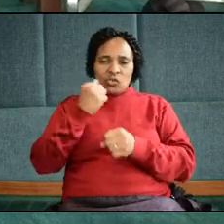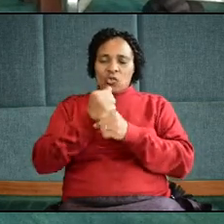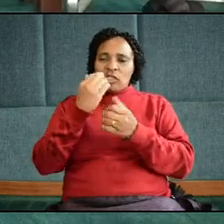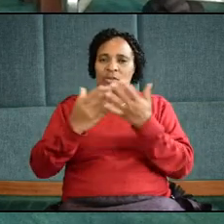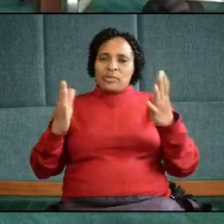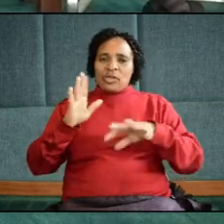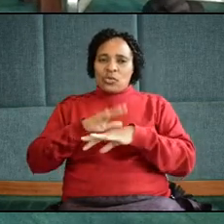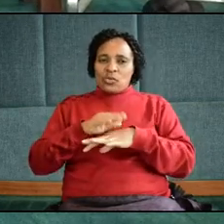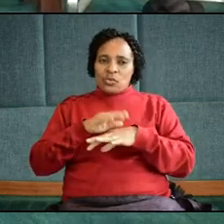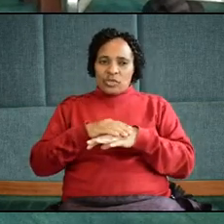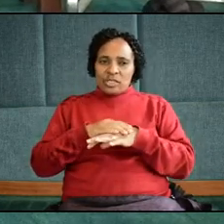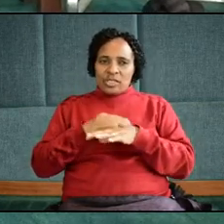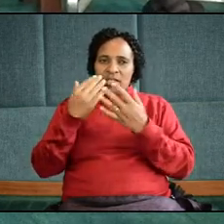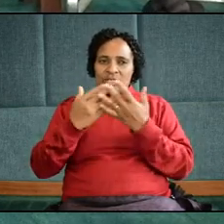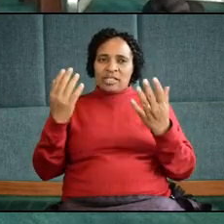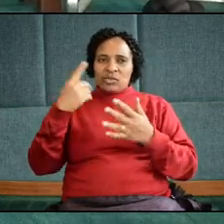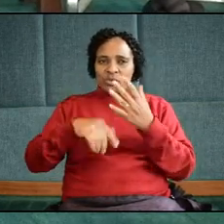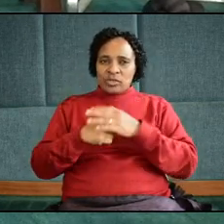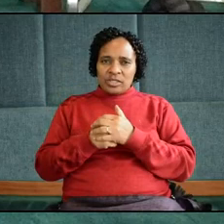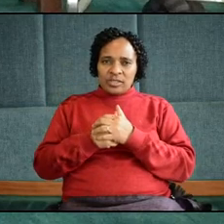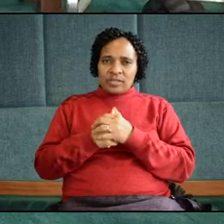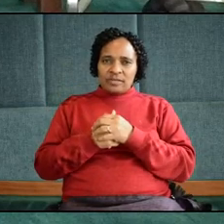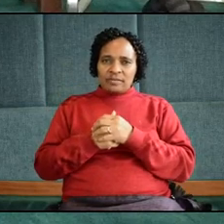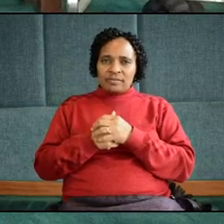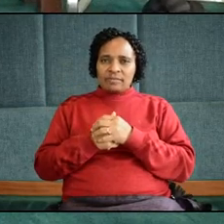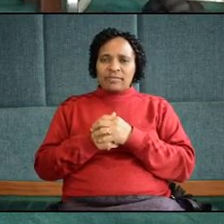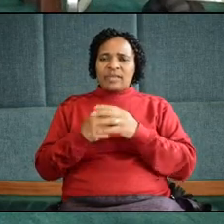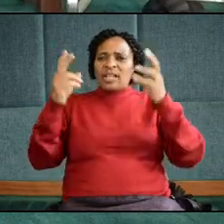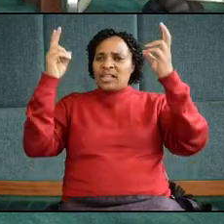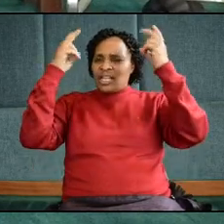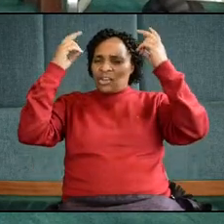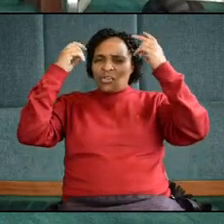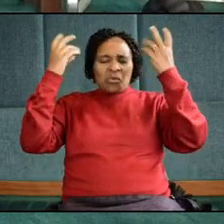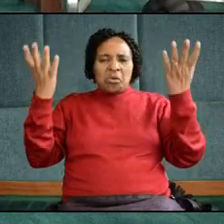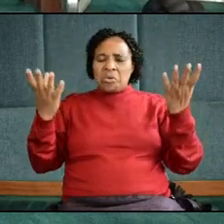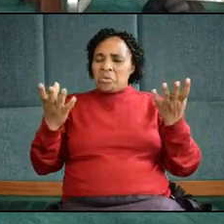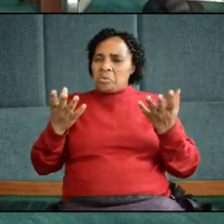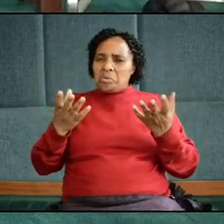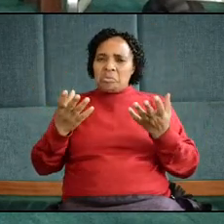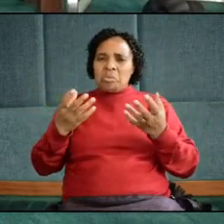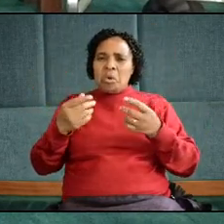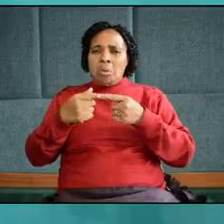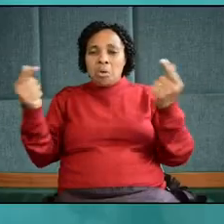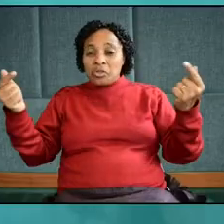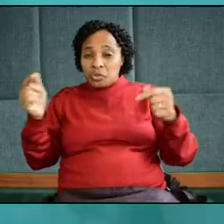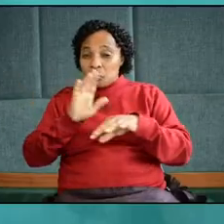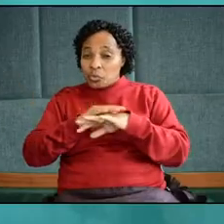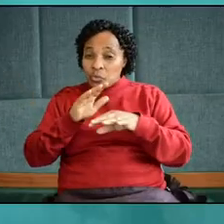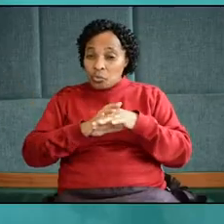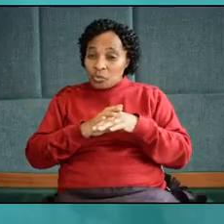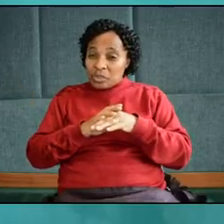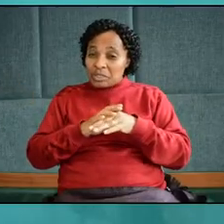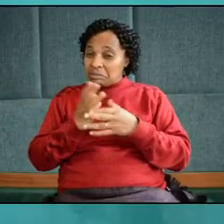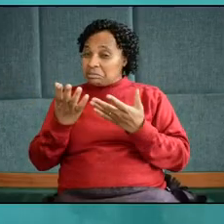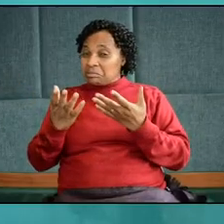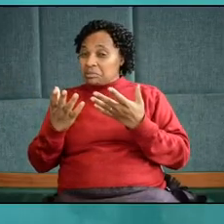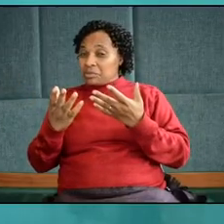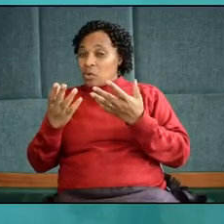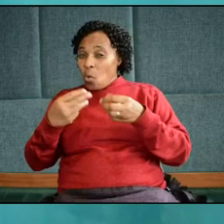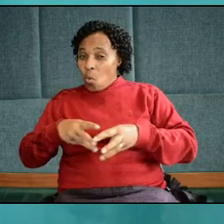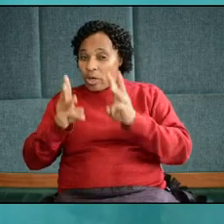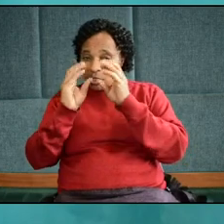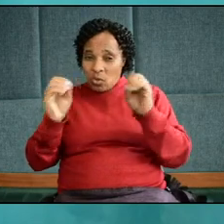something good. The thing is, Satan is not opposed to good morals, that is. True. But now what he's opposed